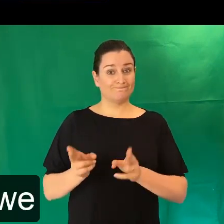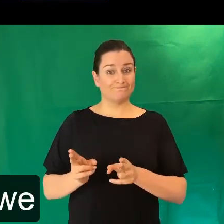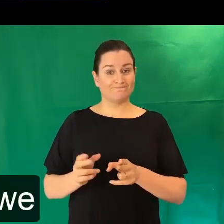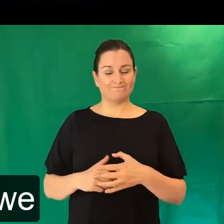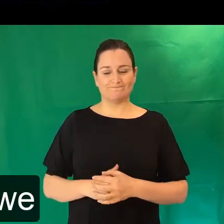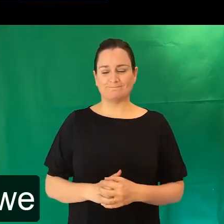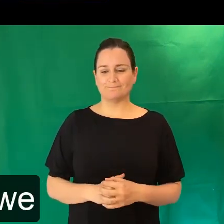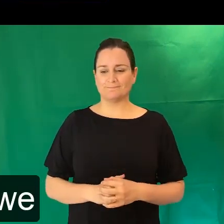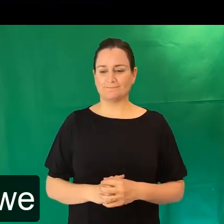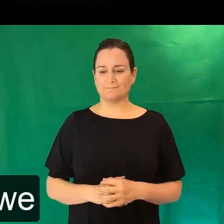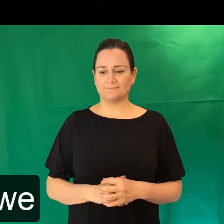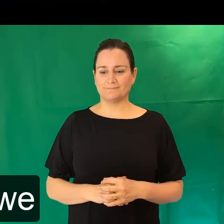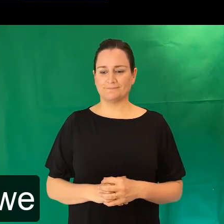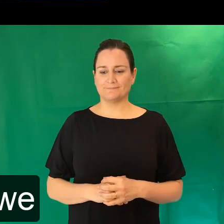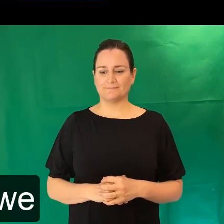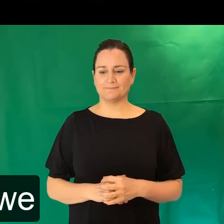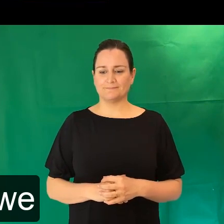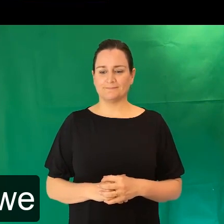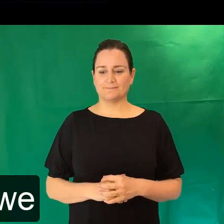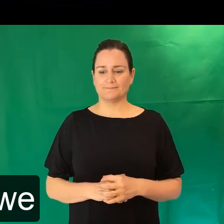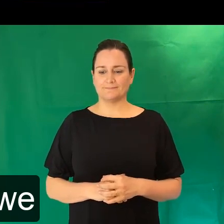I'll show you again.